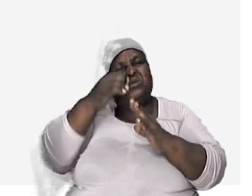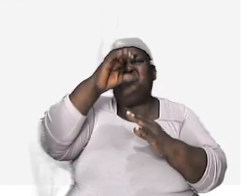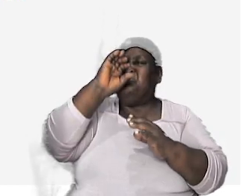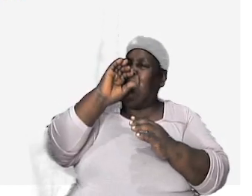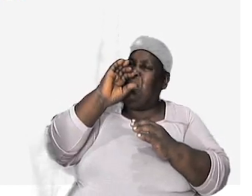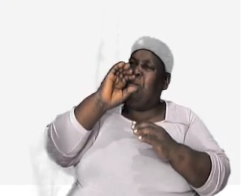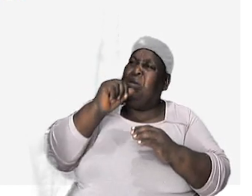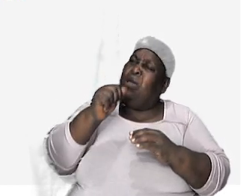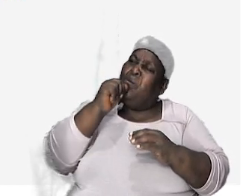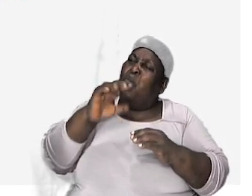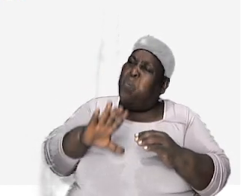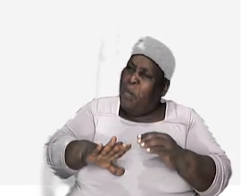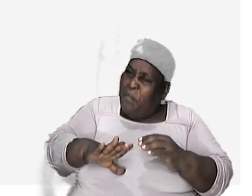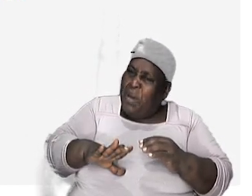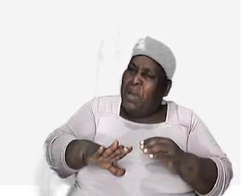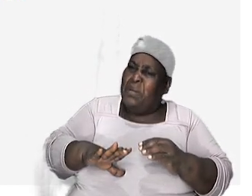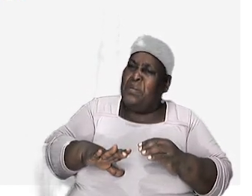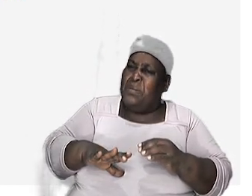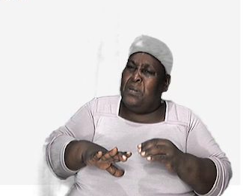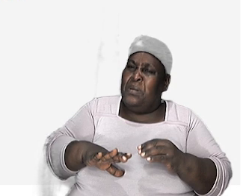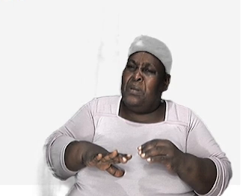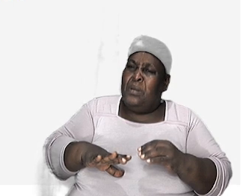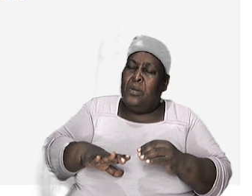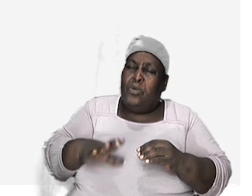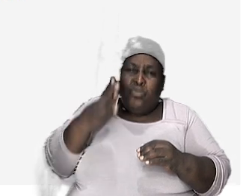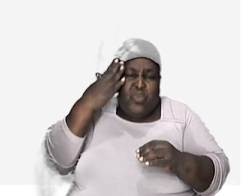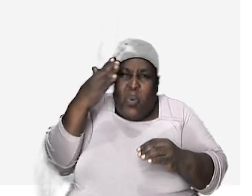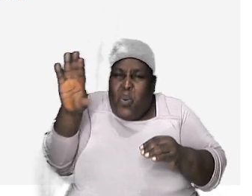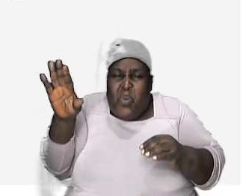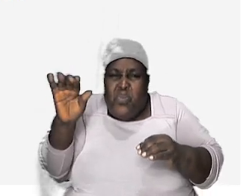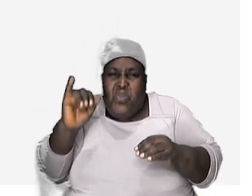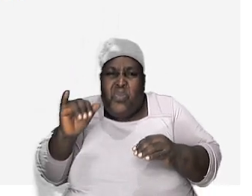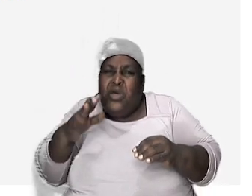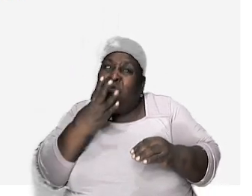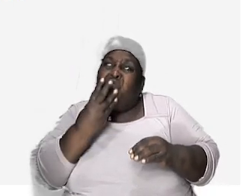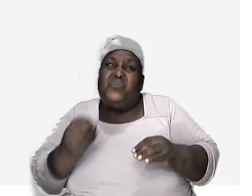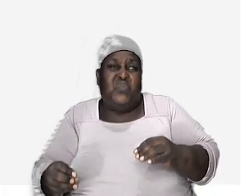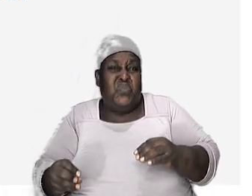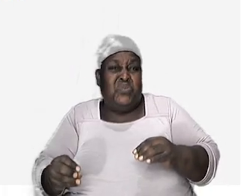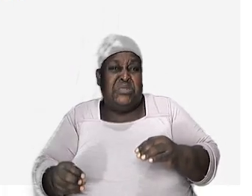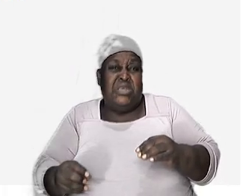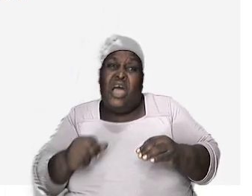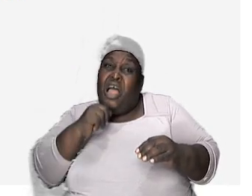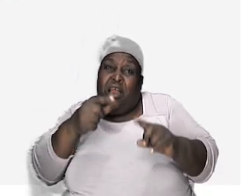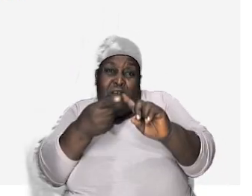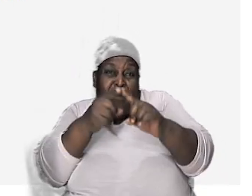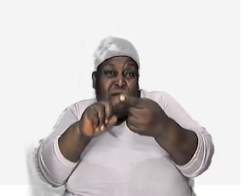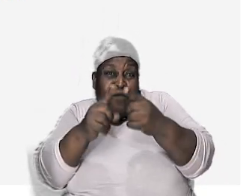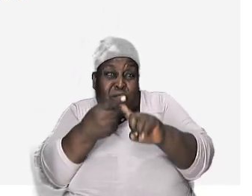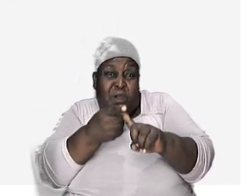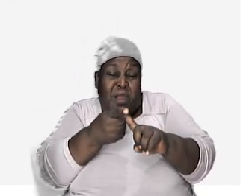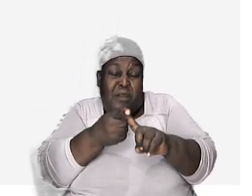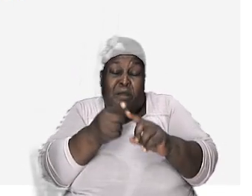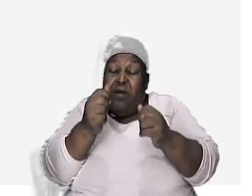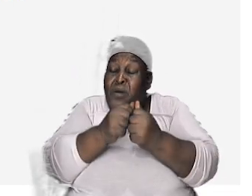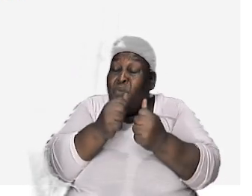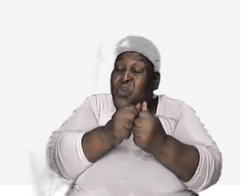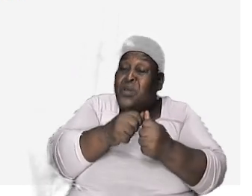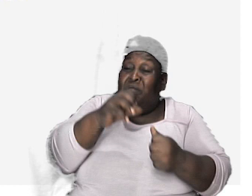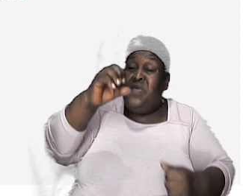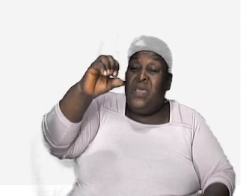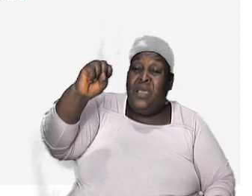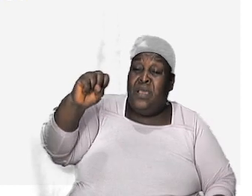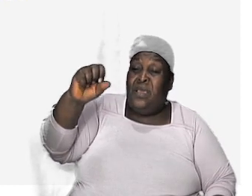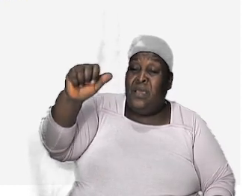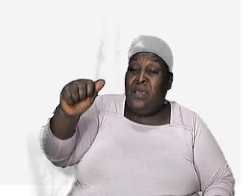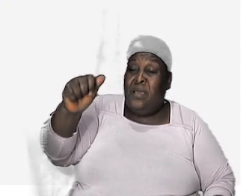Samaria? She said, you don't know that the Jews don't have no dealings with the Samaritans. So she's telling Jesus that, look here, you